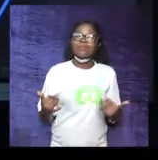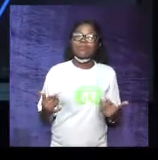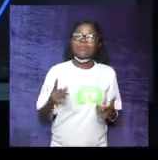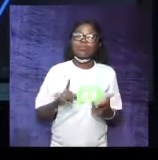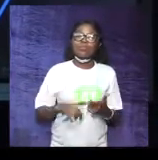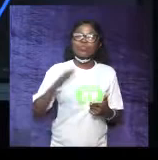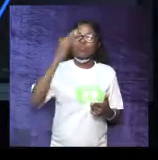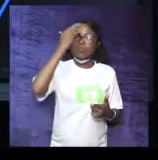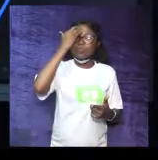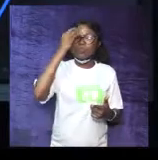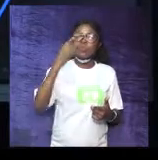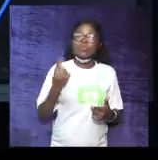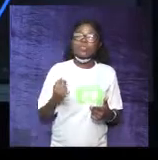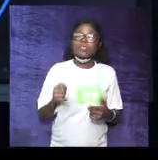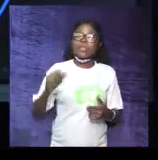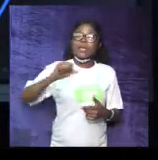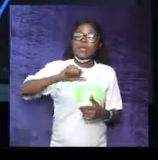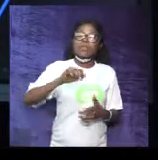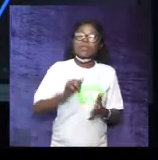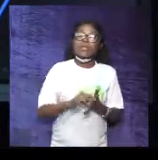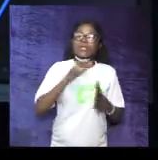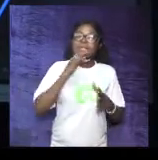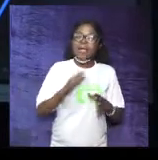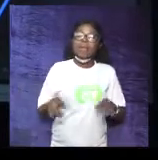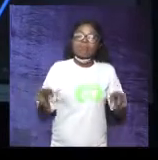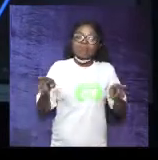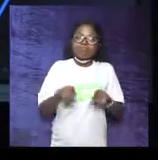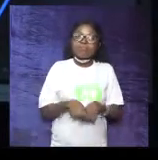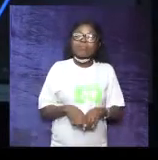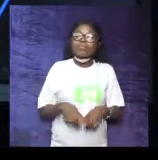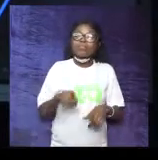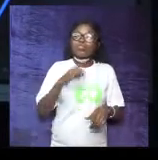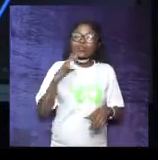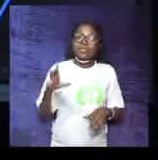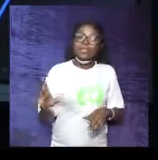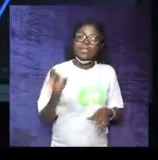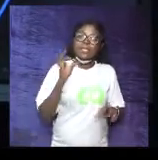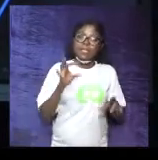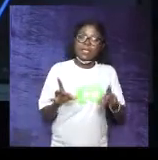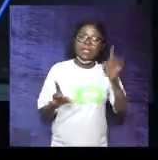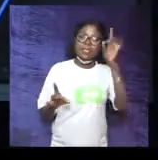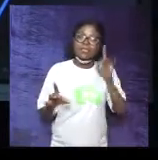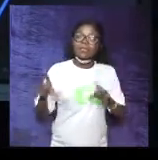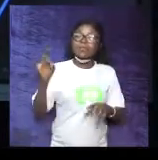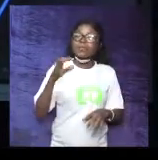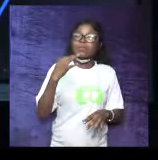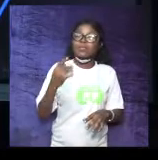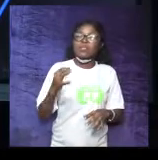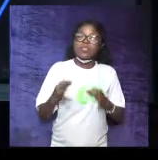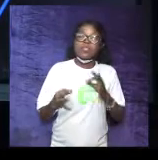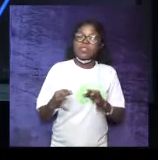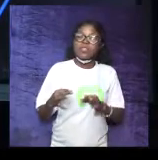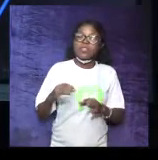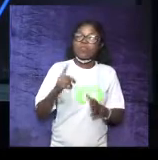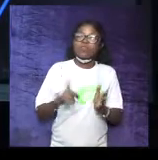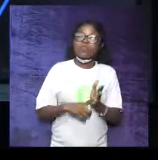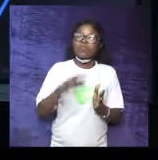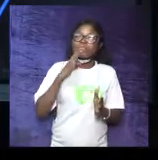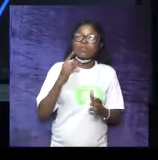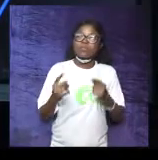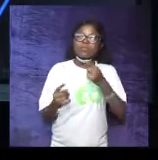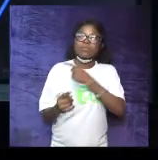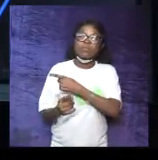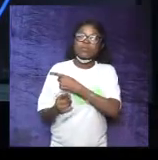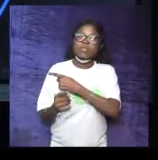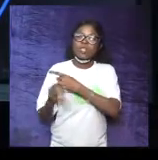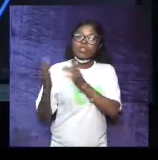know angles that are corresponding, you will pick those angles that occupy the same position. If this one is on top of the line to the right,